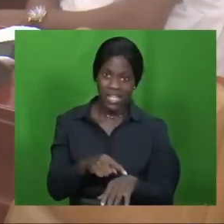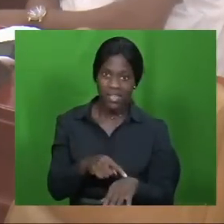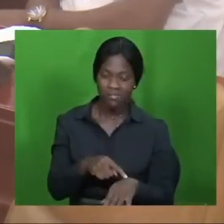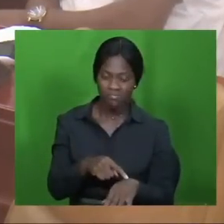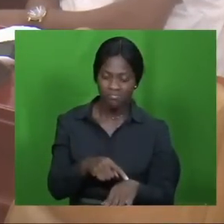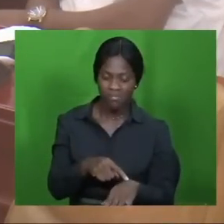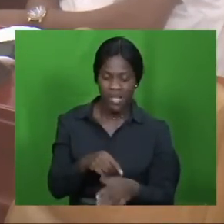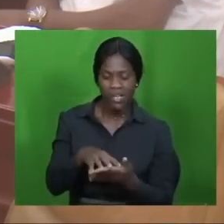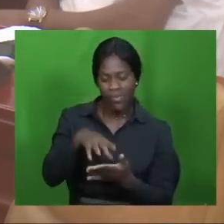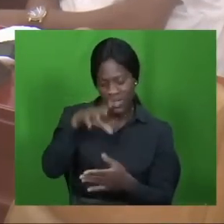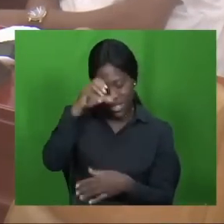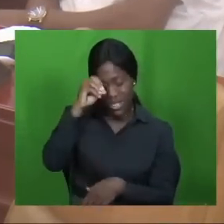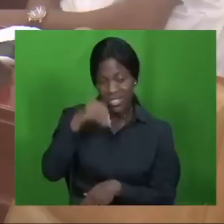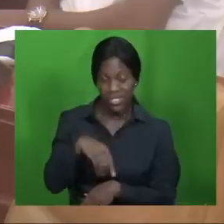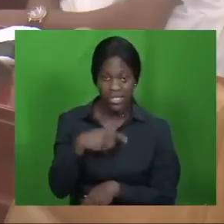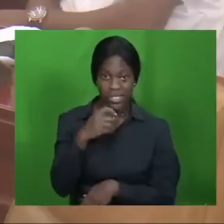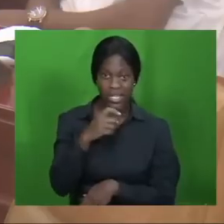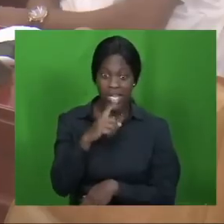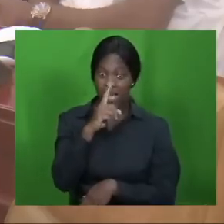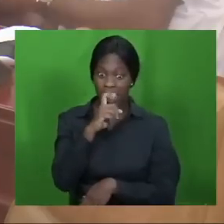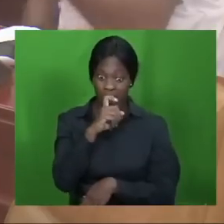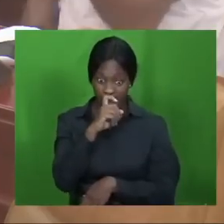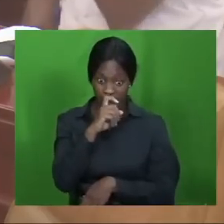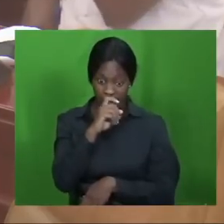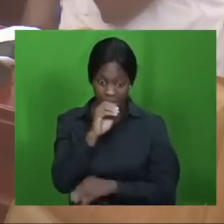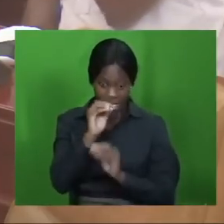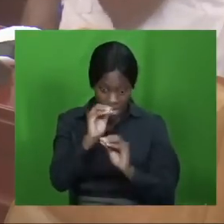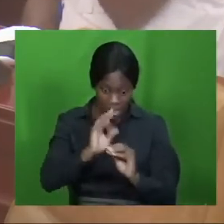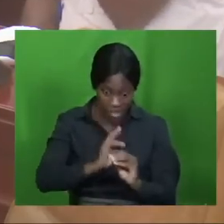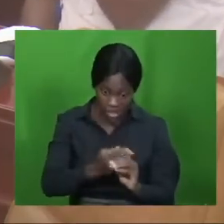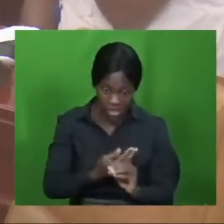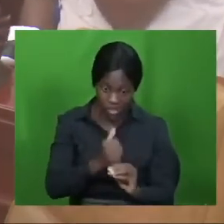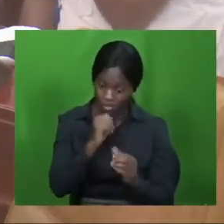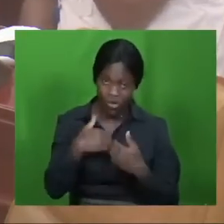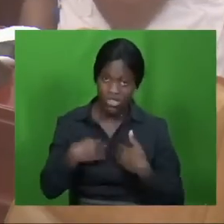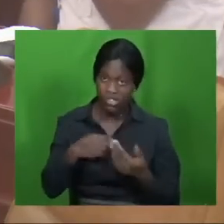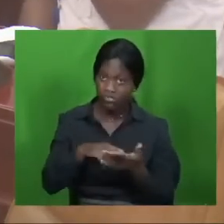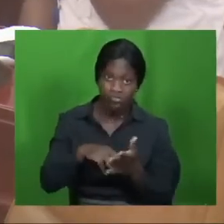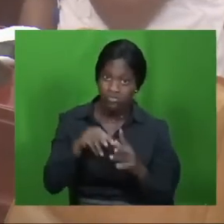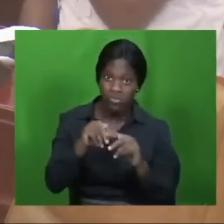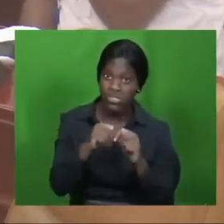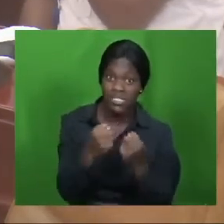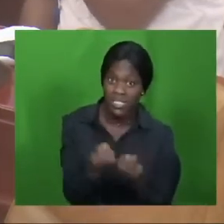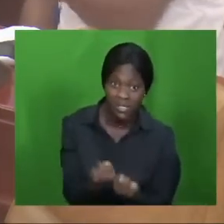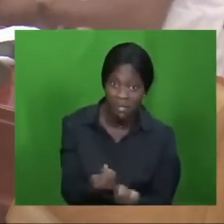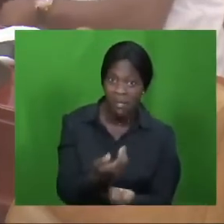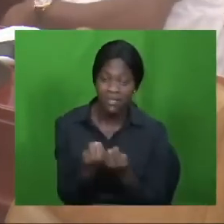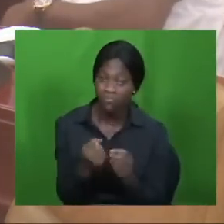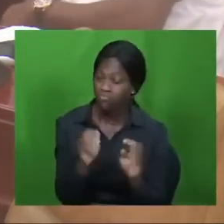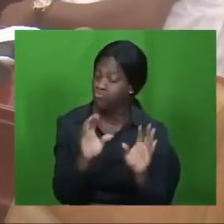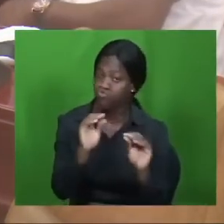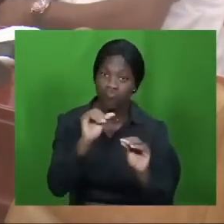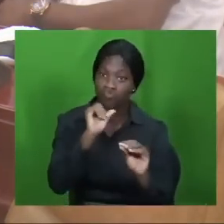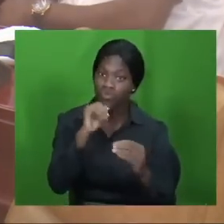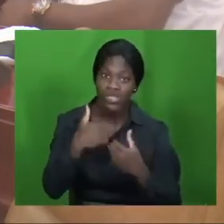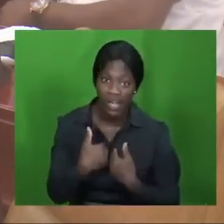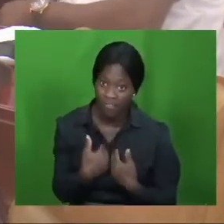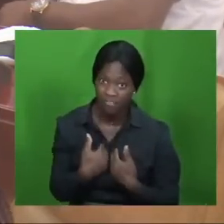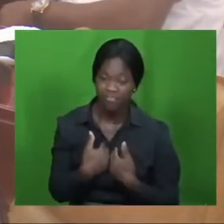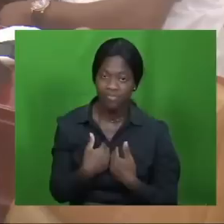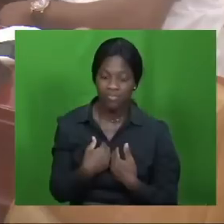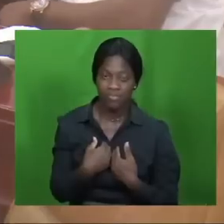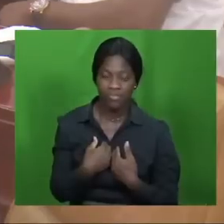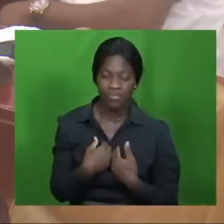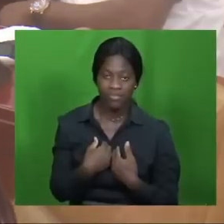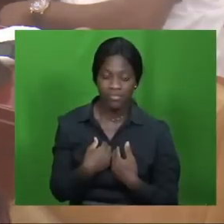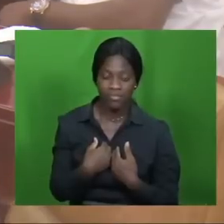that there are no weak teams, there are no strong teams, there are no good old teams and the rest of them, hard work. And if we believe in